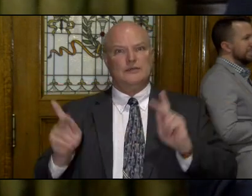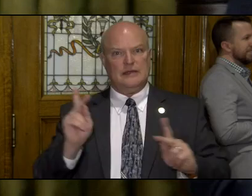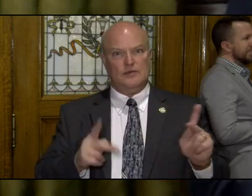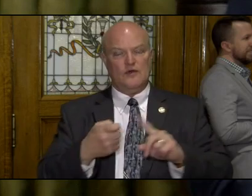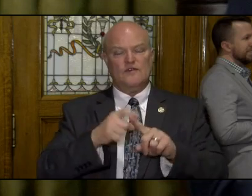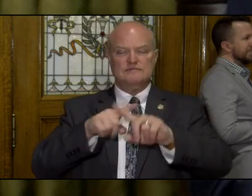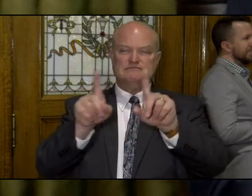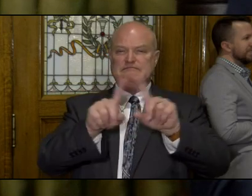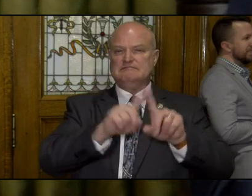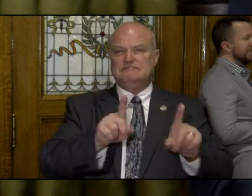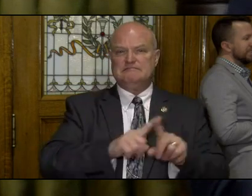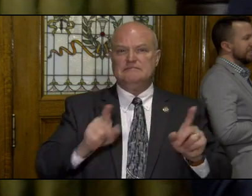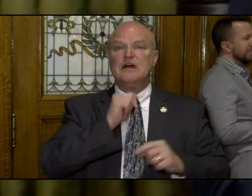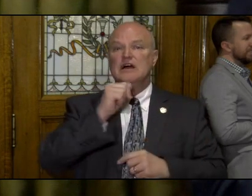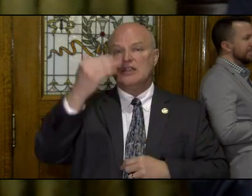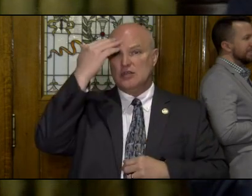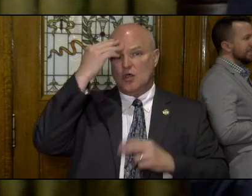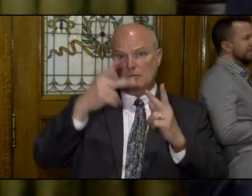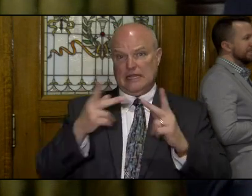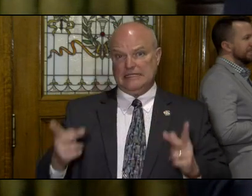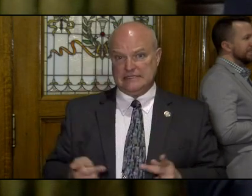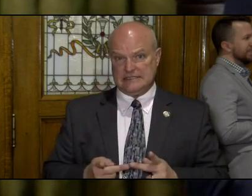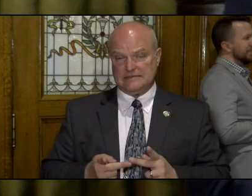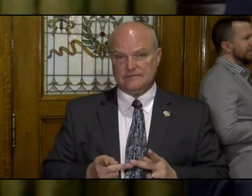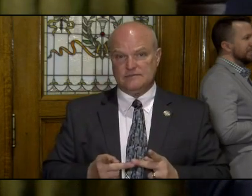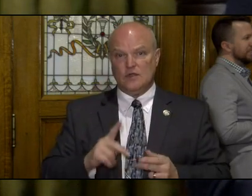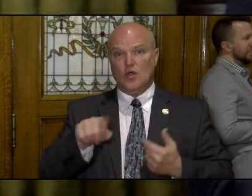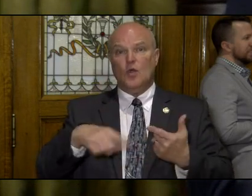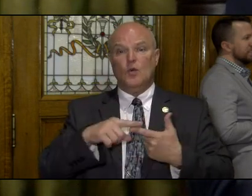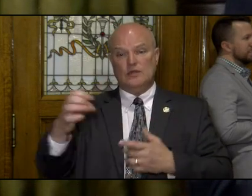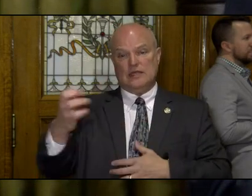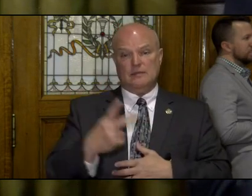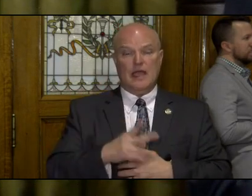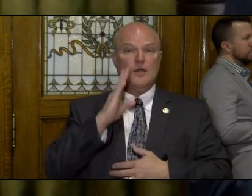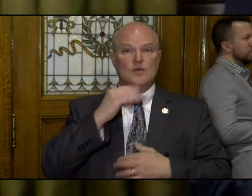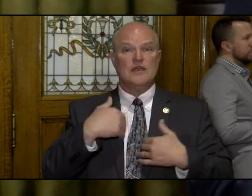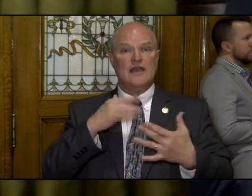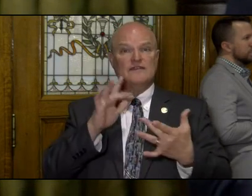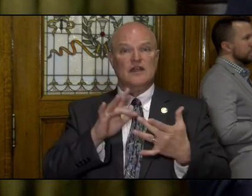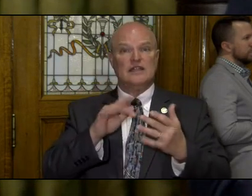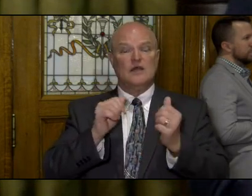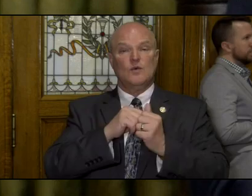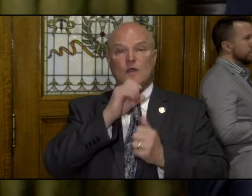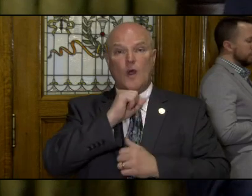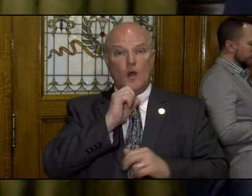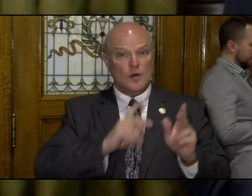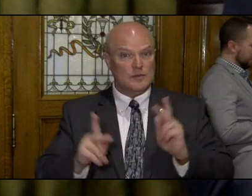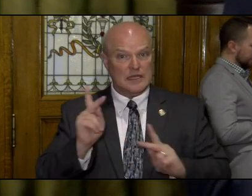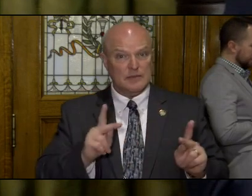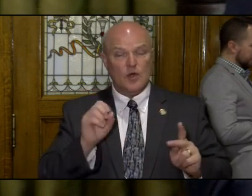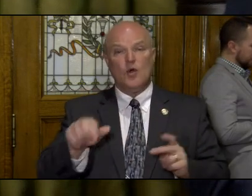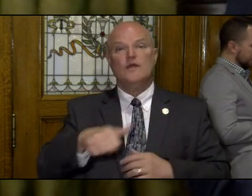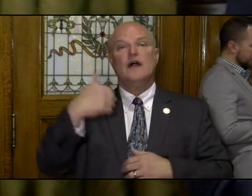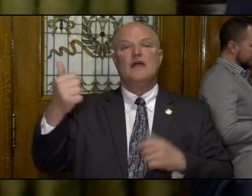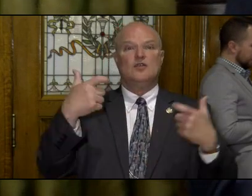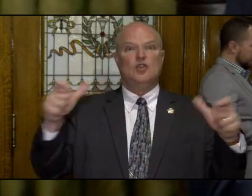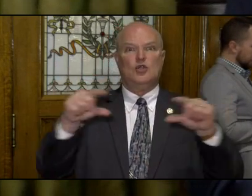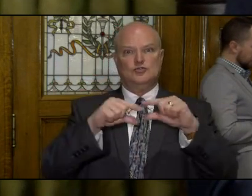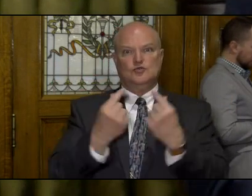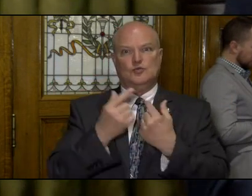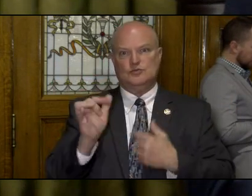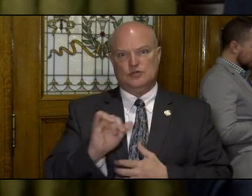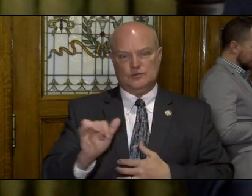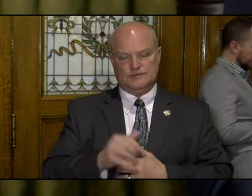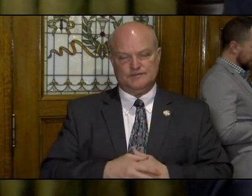people from multiple unknown locations? When you return, will you have contact with the elderly or with other large